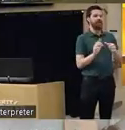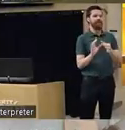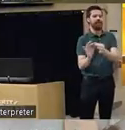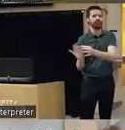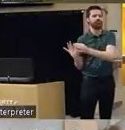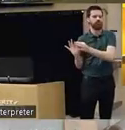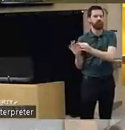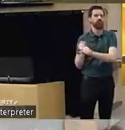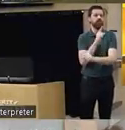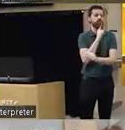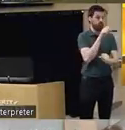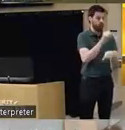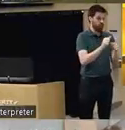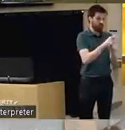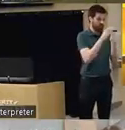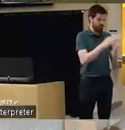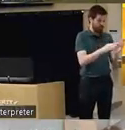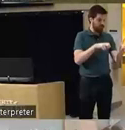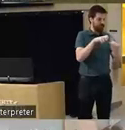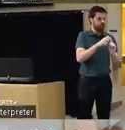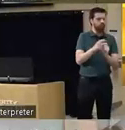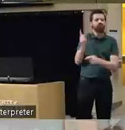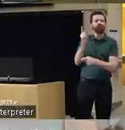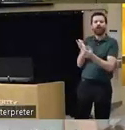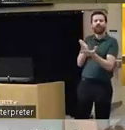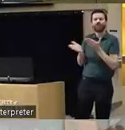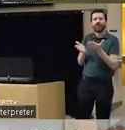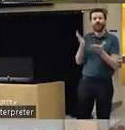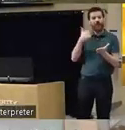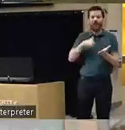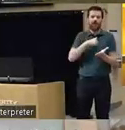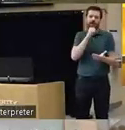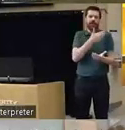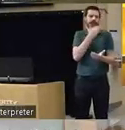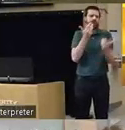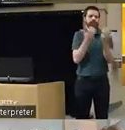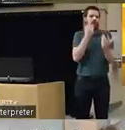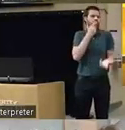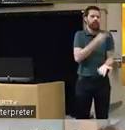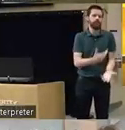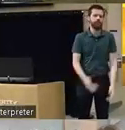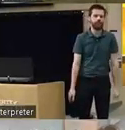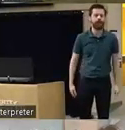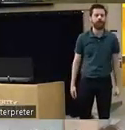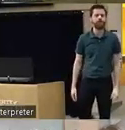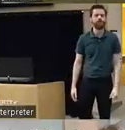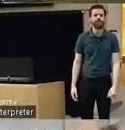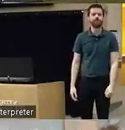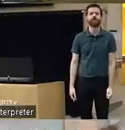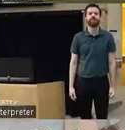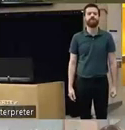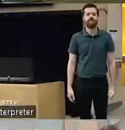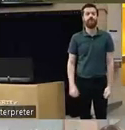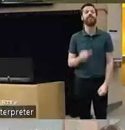able to connect them to the correct level of services if we are not the right space for them. Another challenge that we faced are that